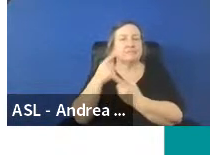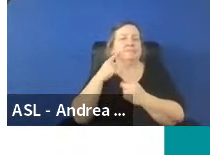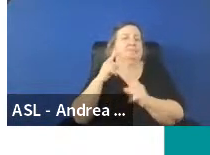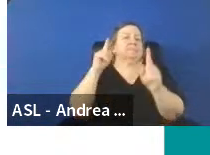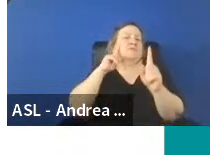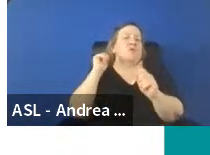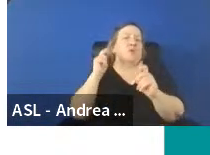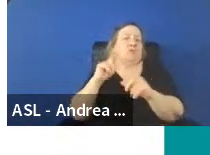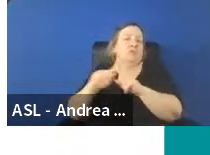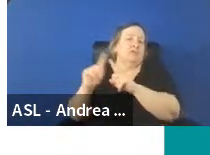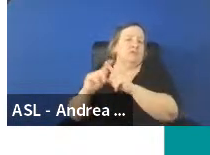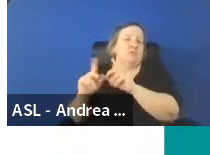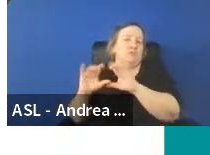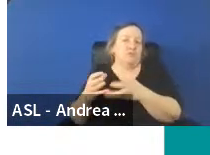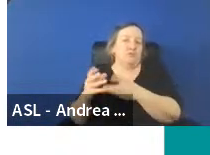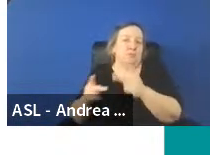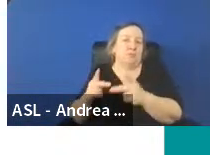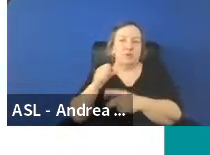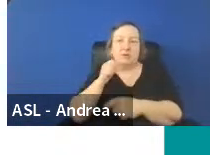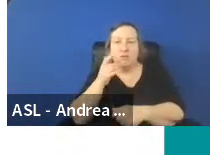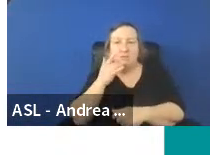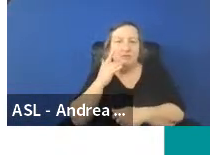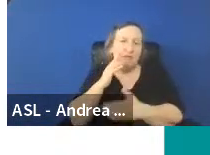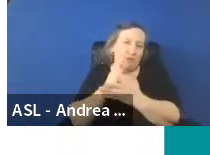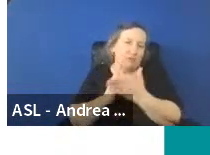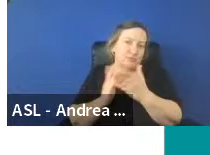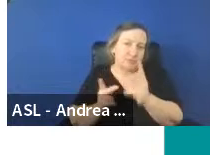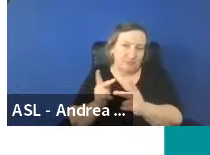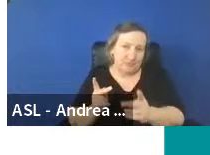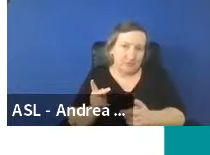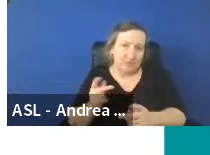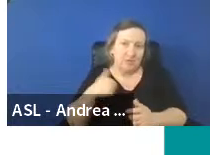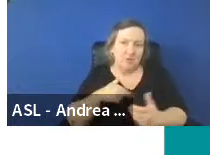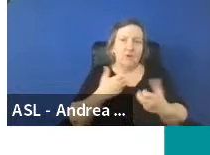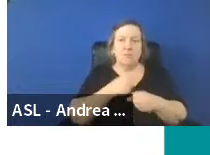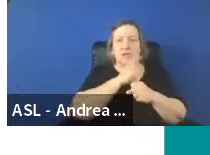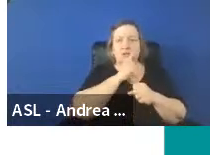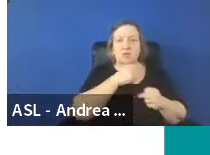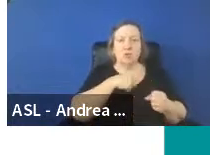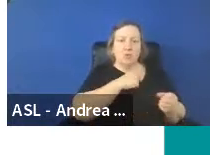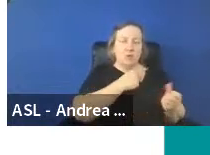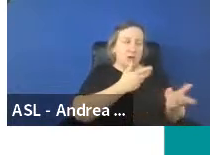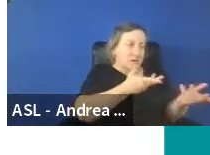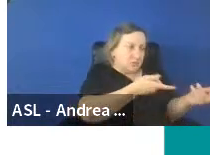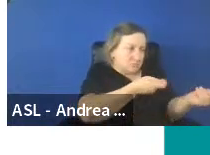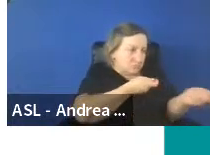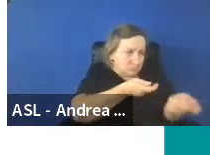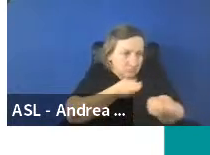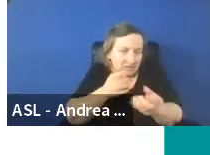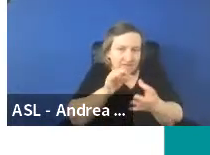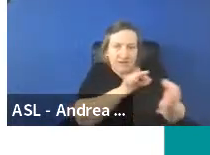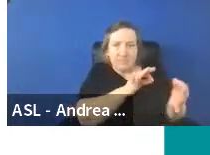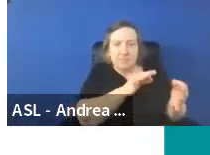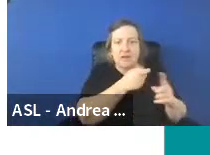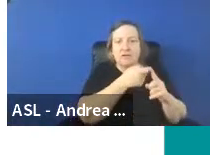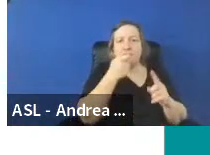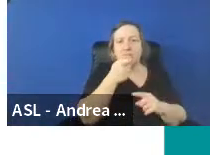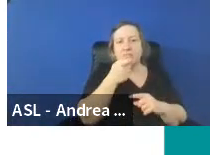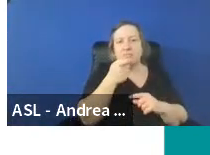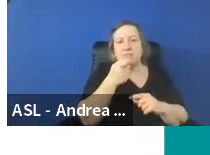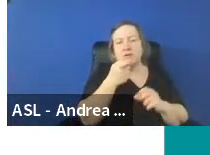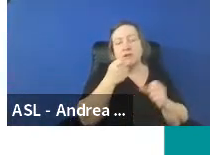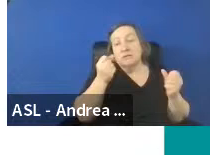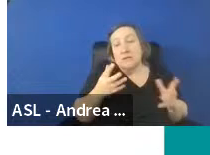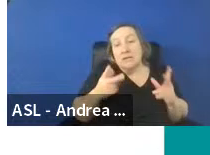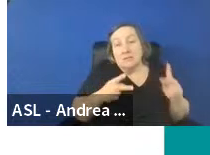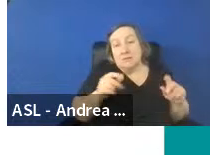and aren't the preferred method for some people. And we wanted to make sure we were able to capture feedback from as many